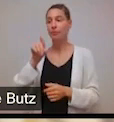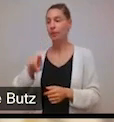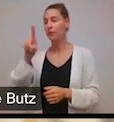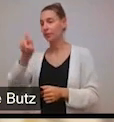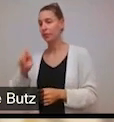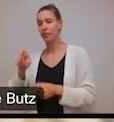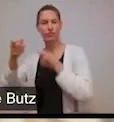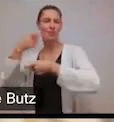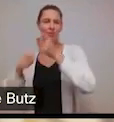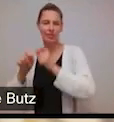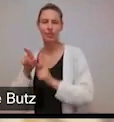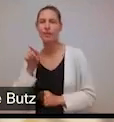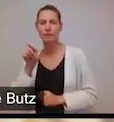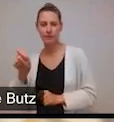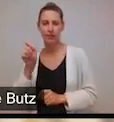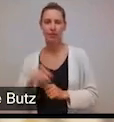period.